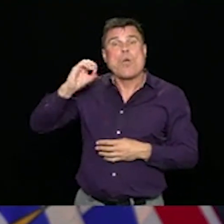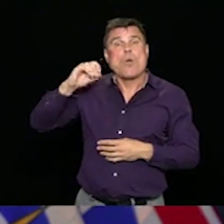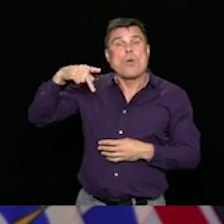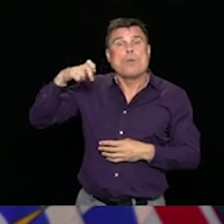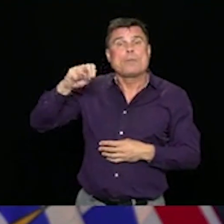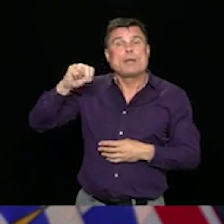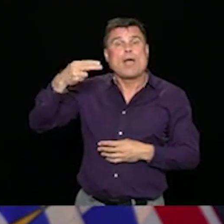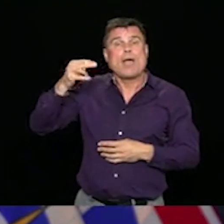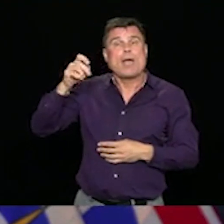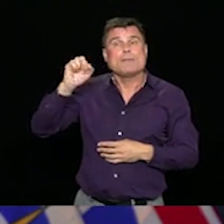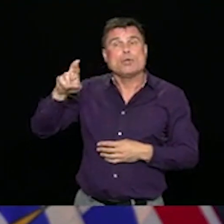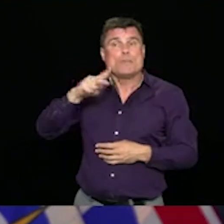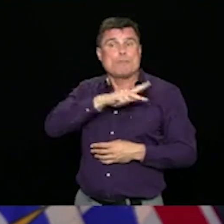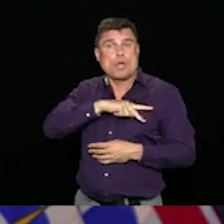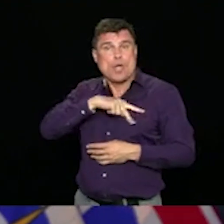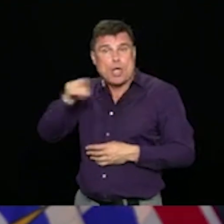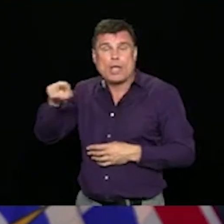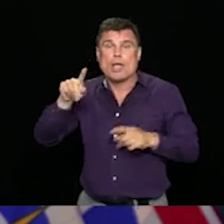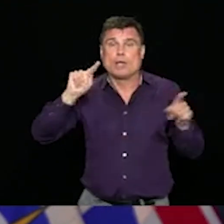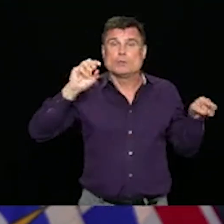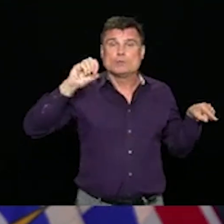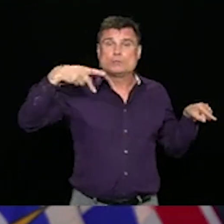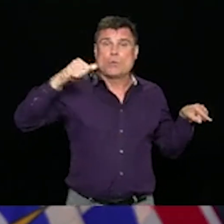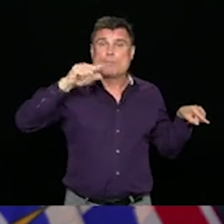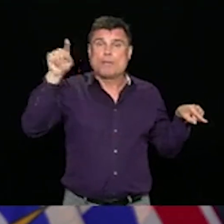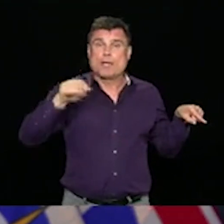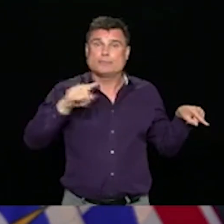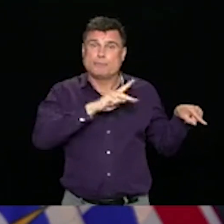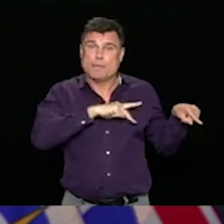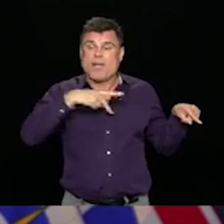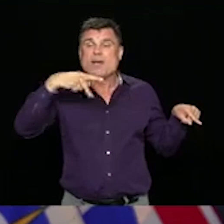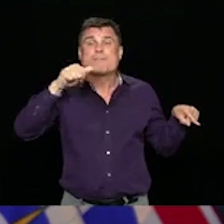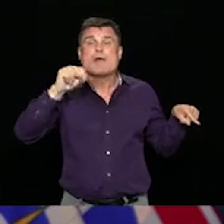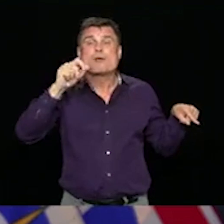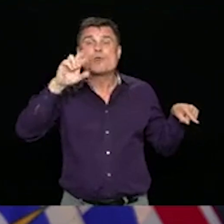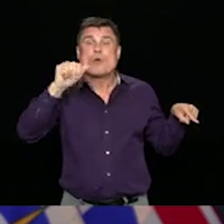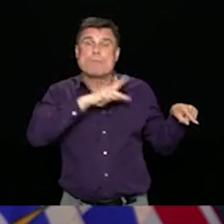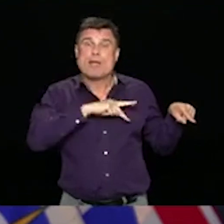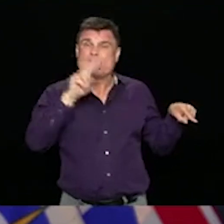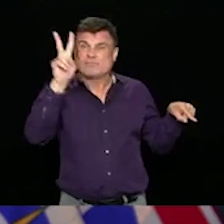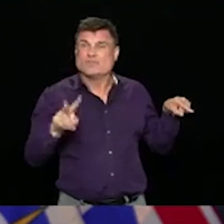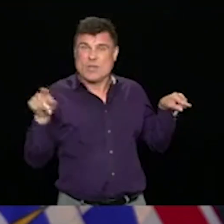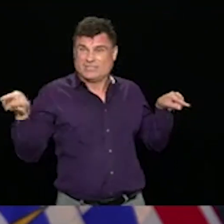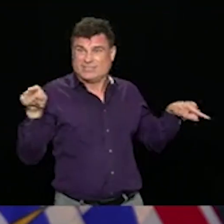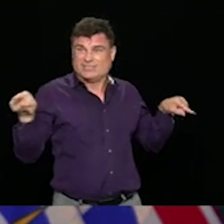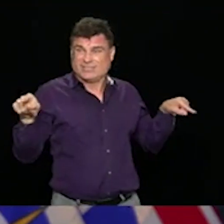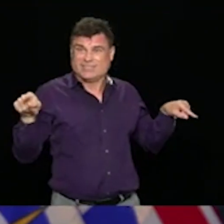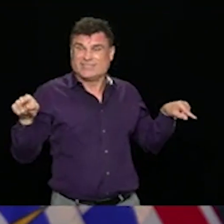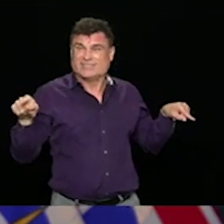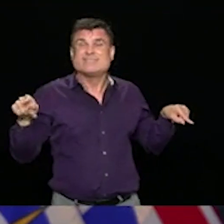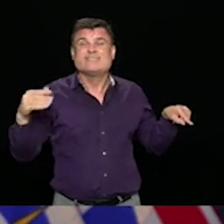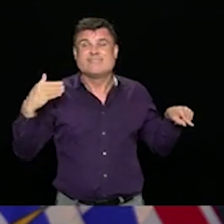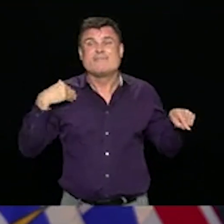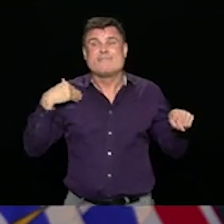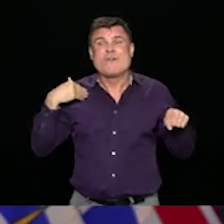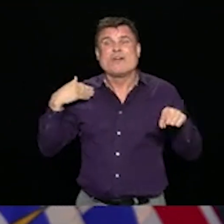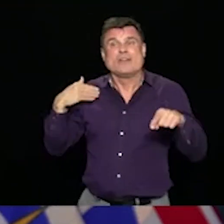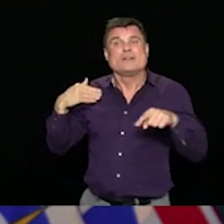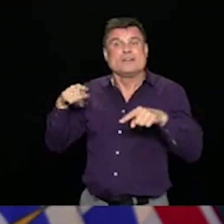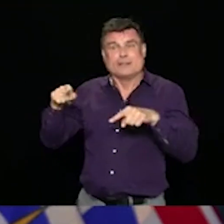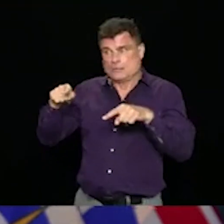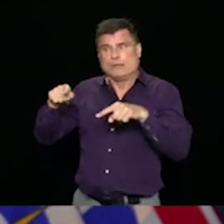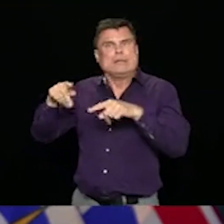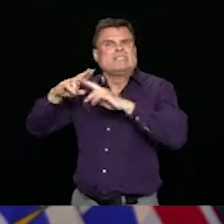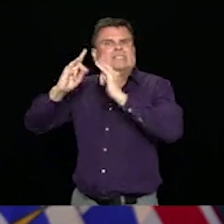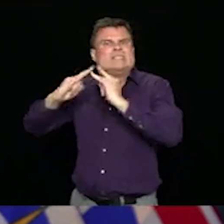Oppenheimer Park and here in Victoria and Topaz Park. One of the underpinnings of the response to that from public health